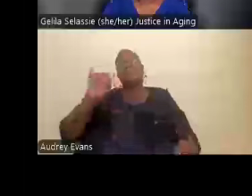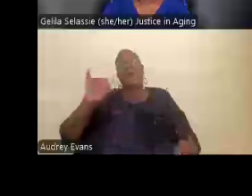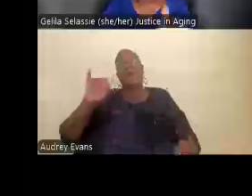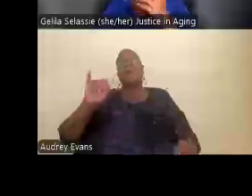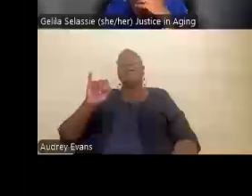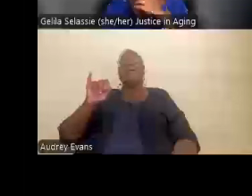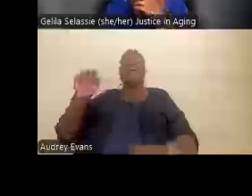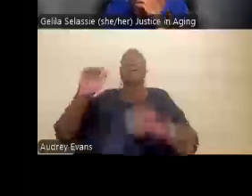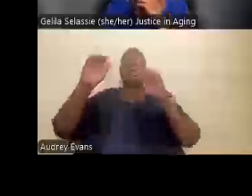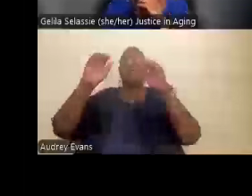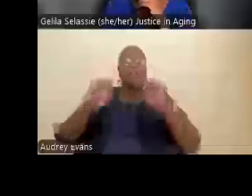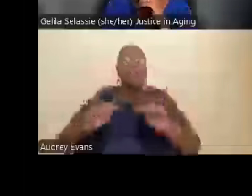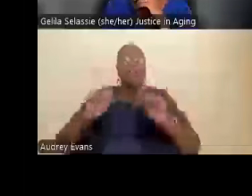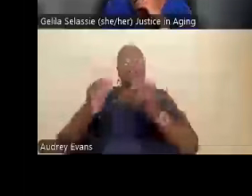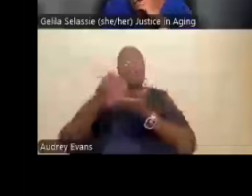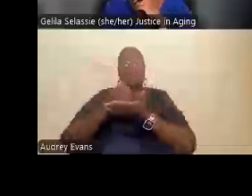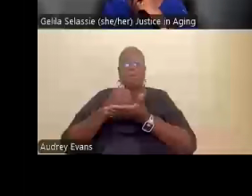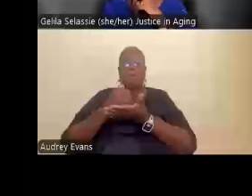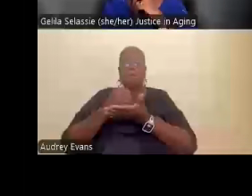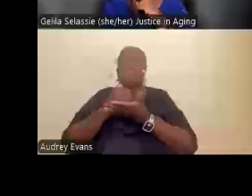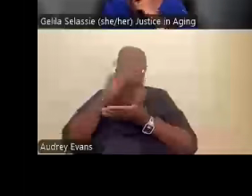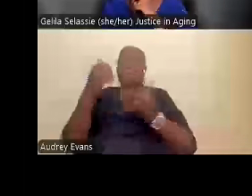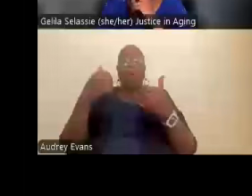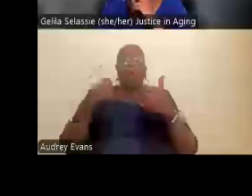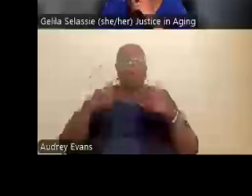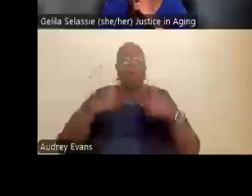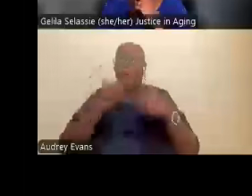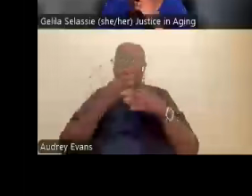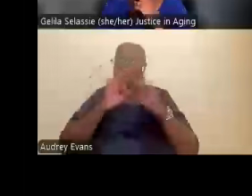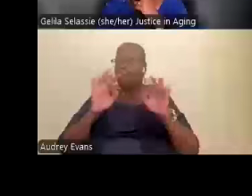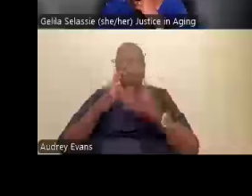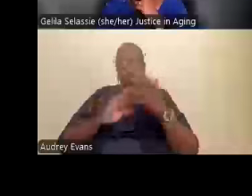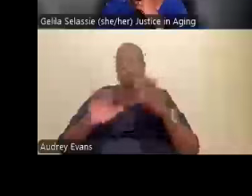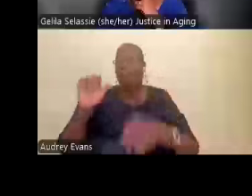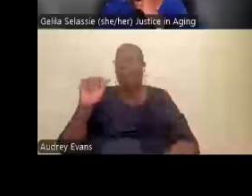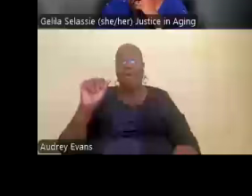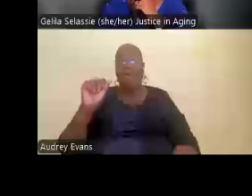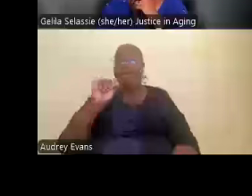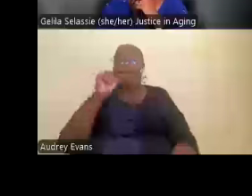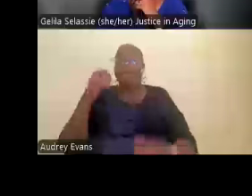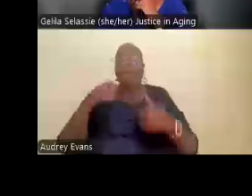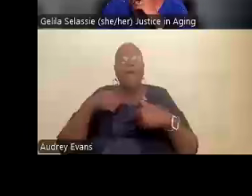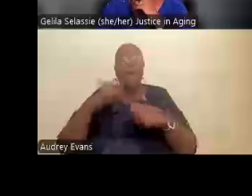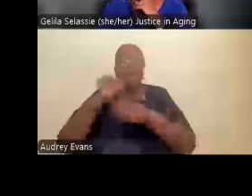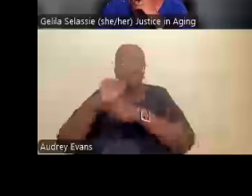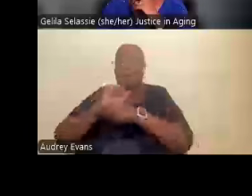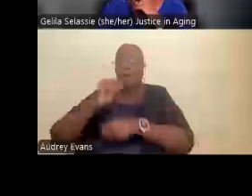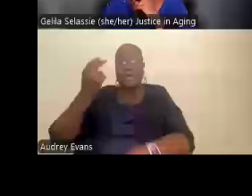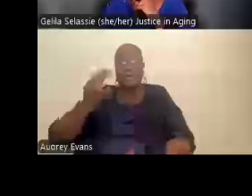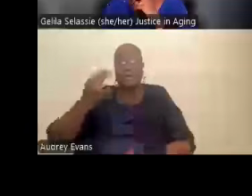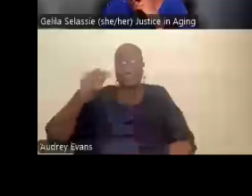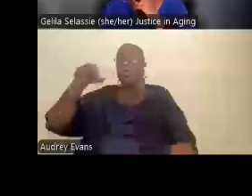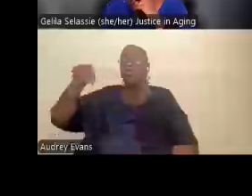often the lowest income. They often do not have free Part A, because they don't have the work history. So